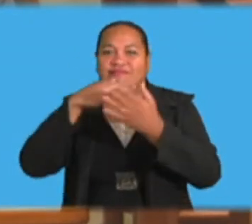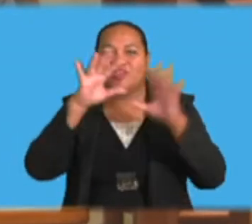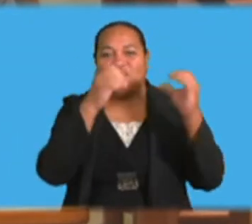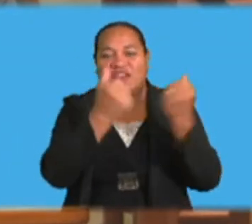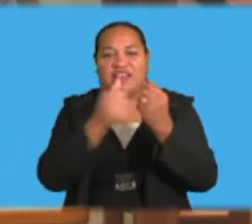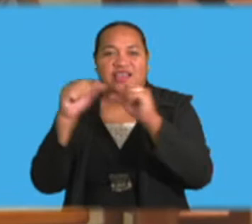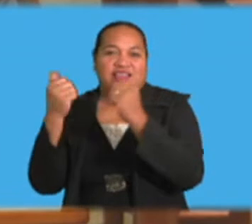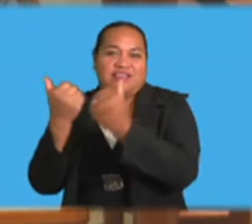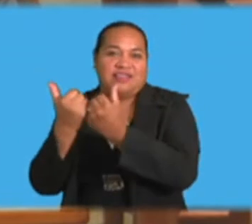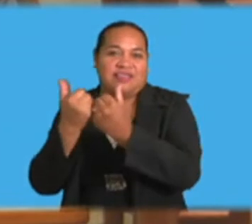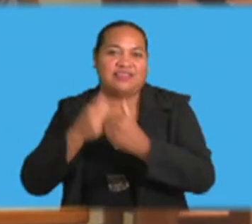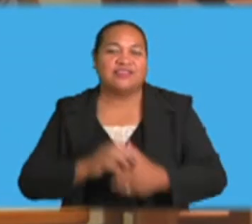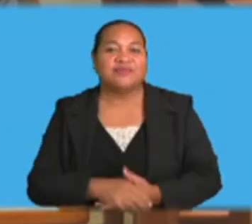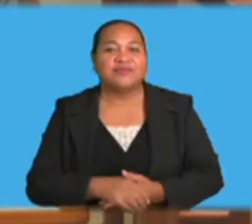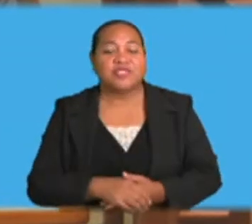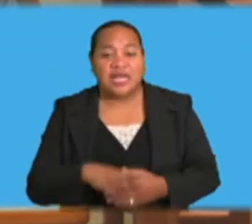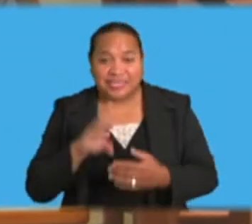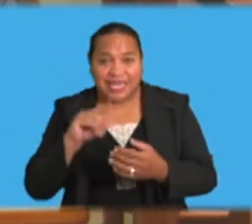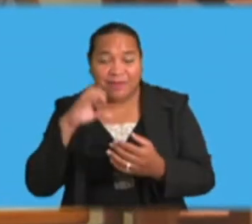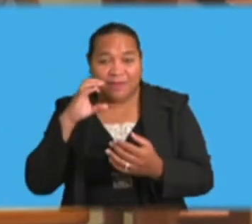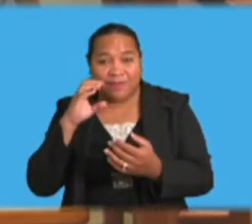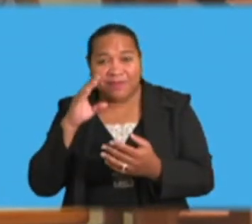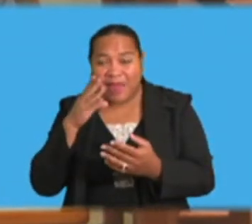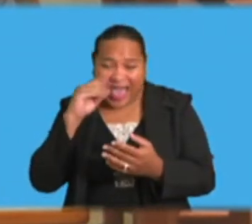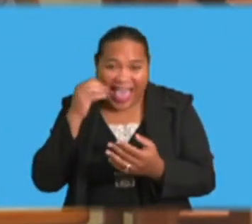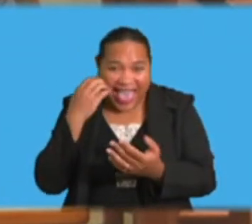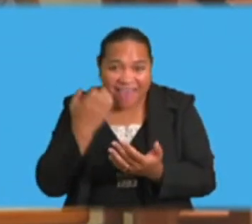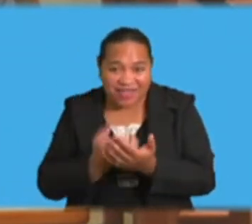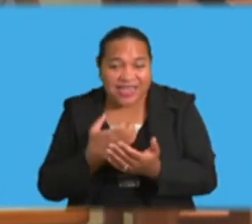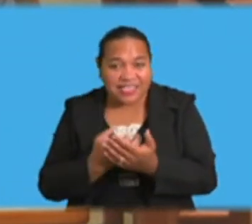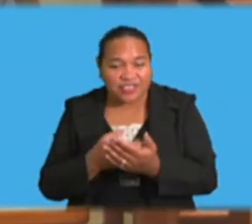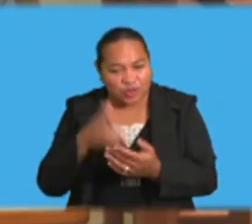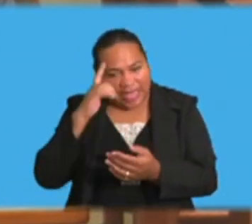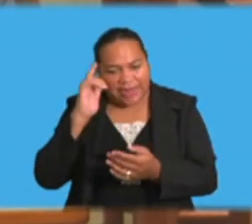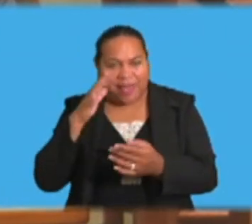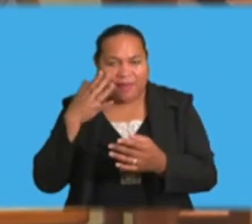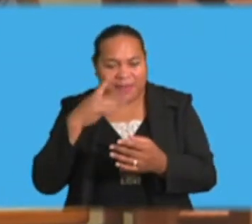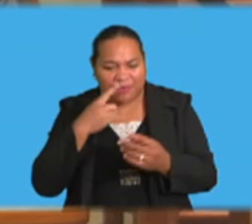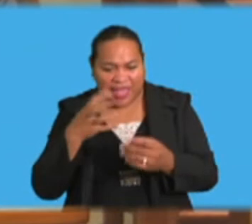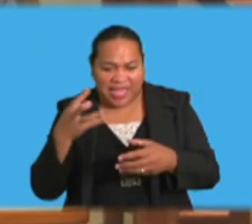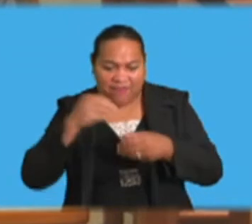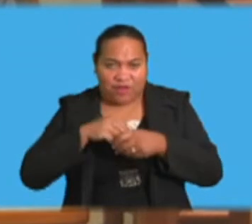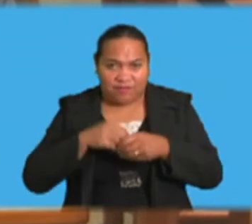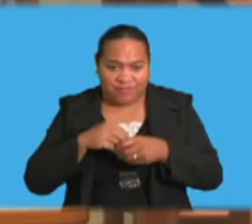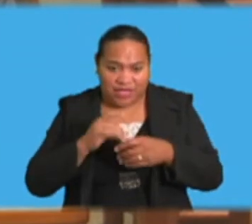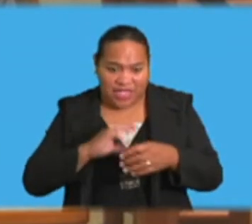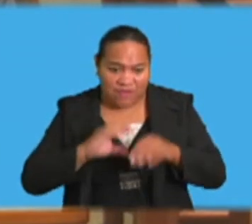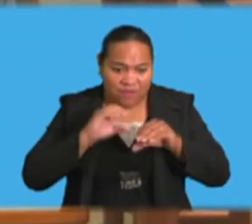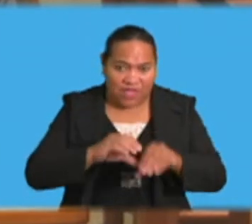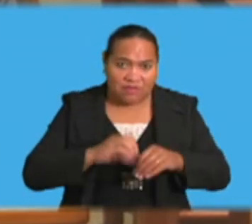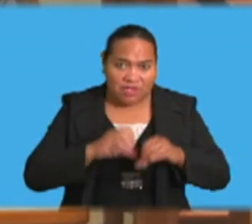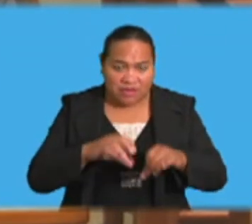covenants. There is some evidence to suggest that inward investment into Fiji and